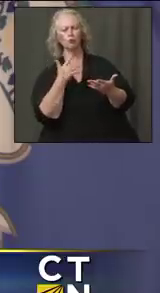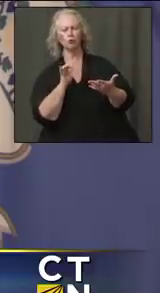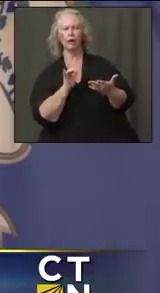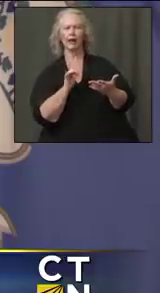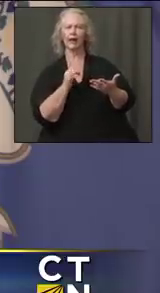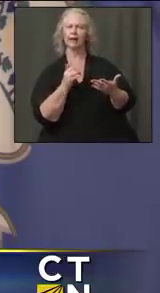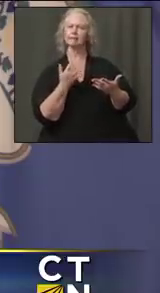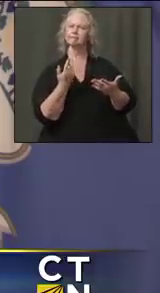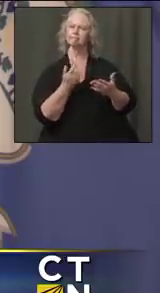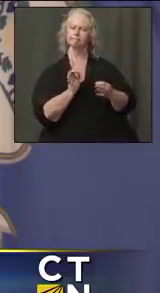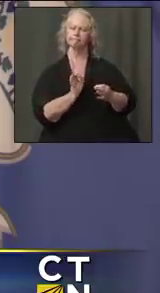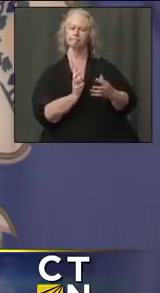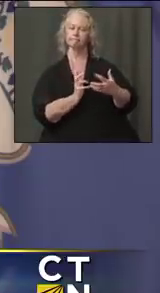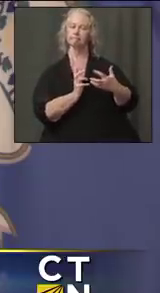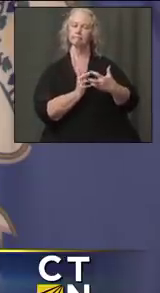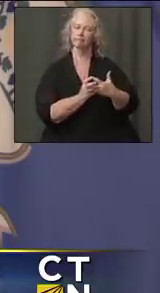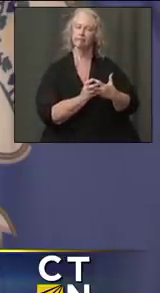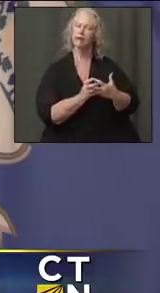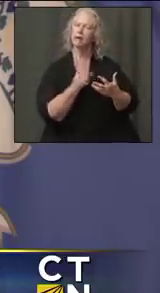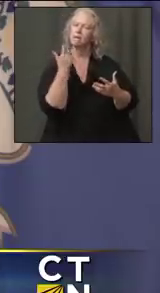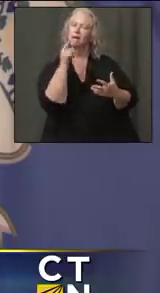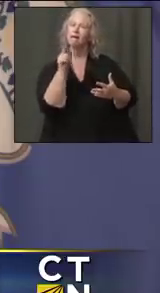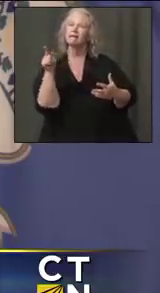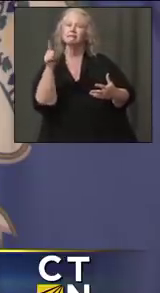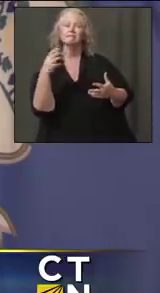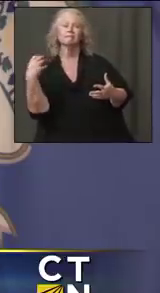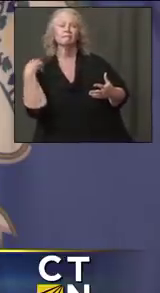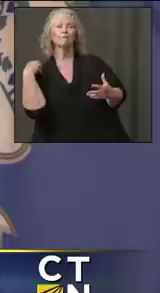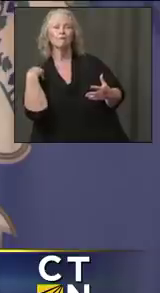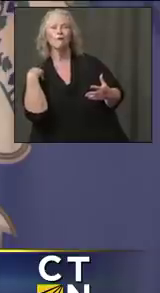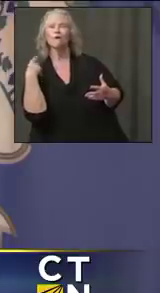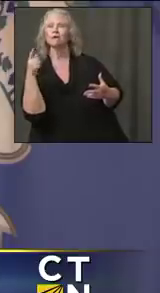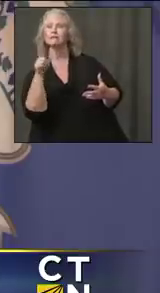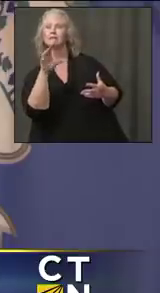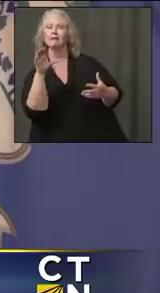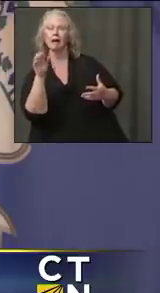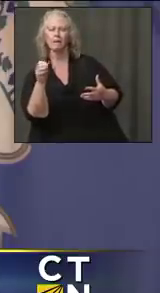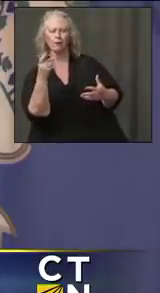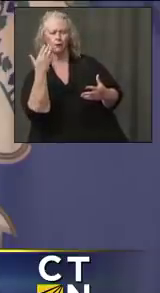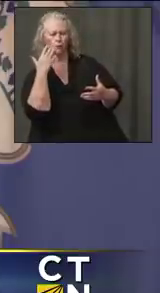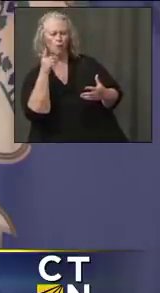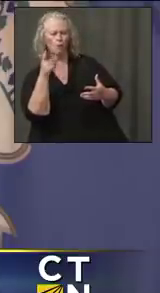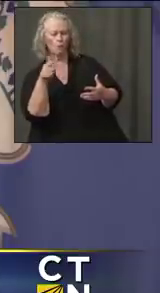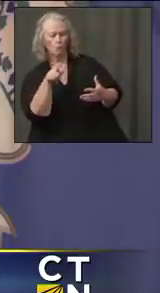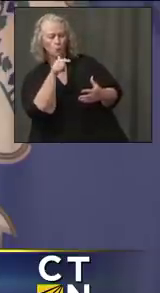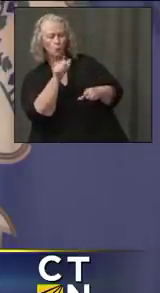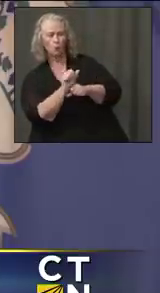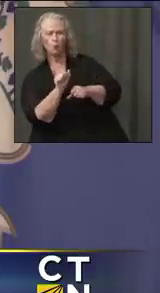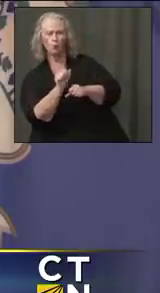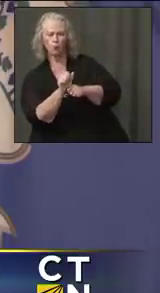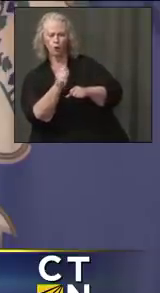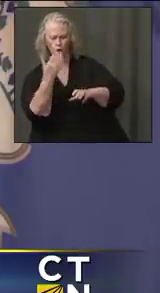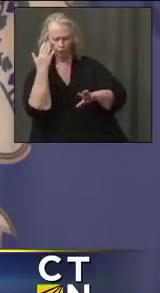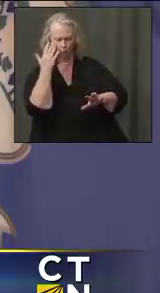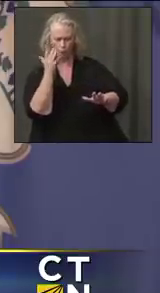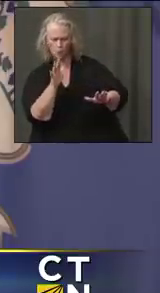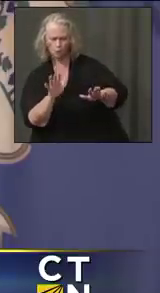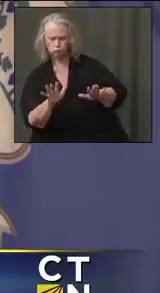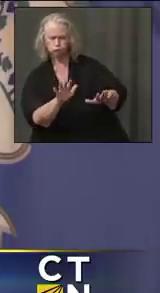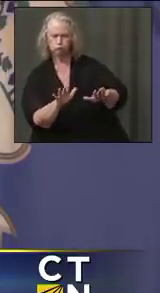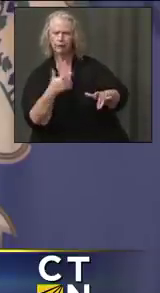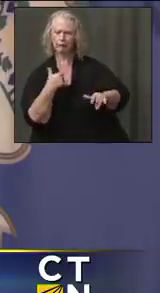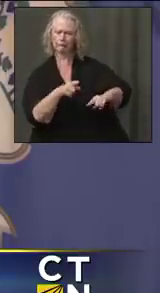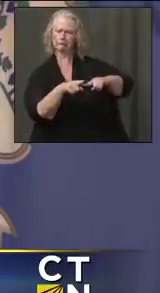employers could bank upon for their employees, so they knew what the schedule would be and allow our state to get back to